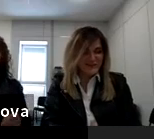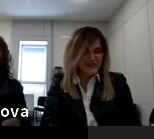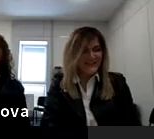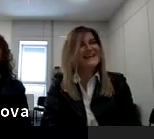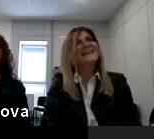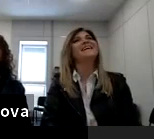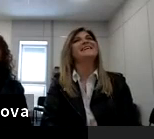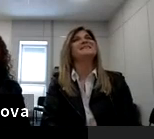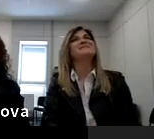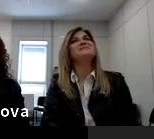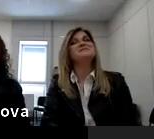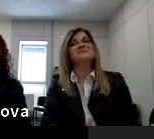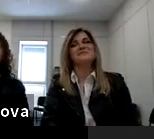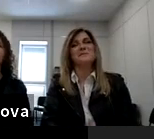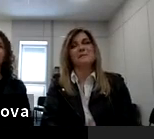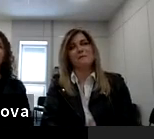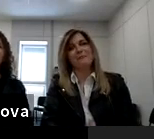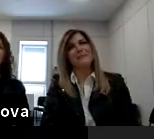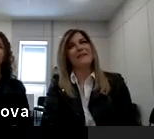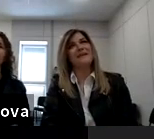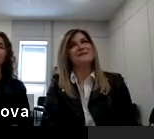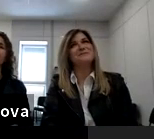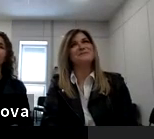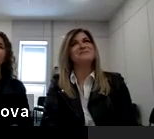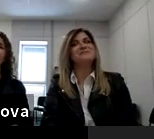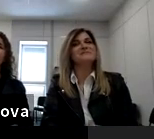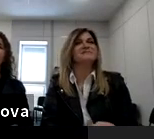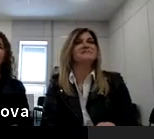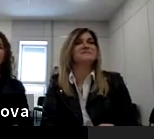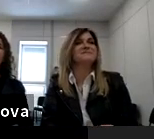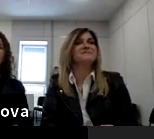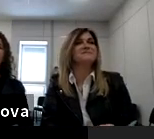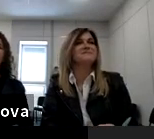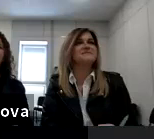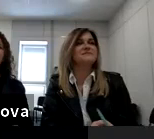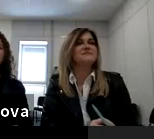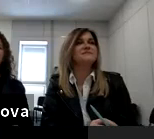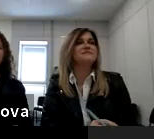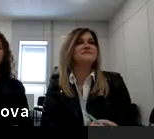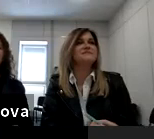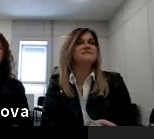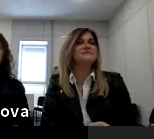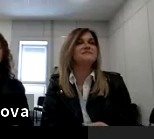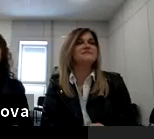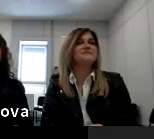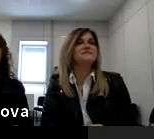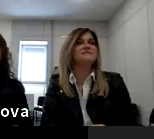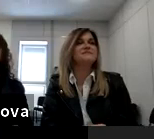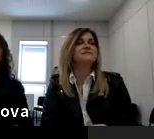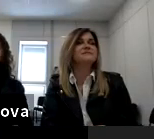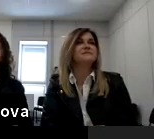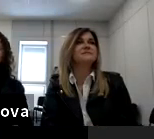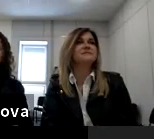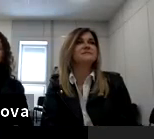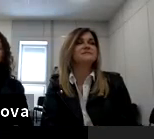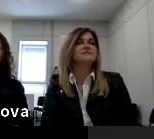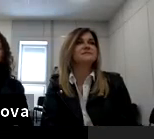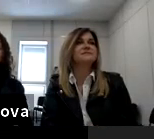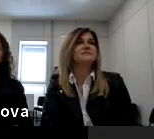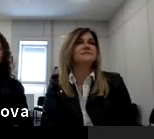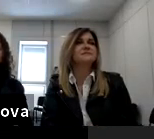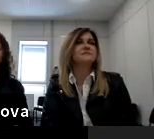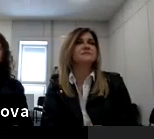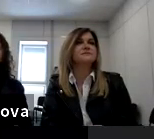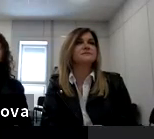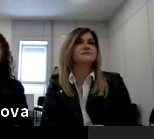so much. And here you can see the example. We can underline some architectural elements with